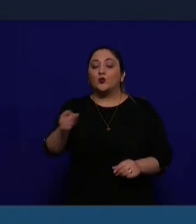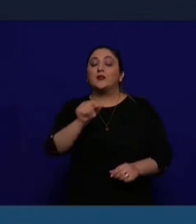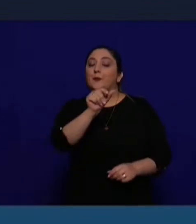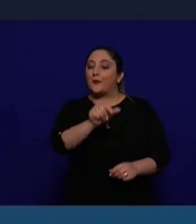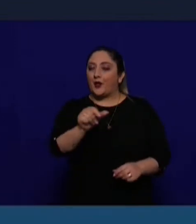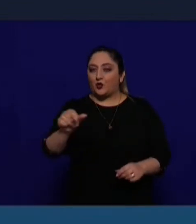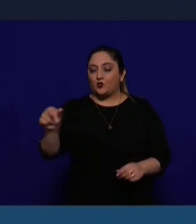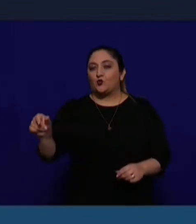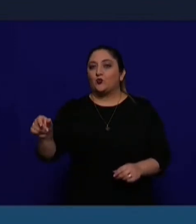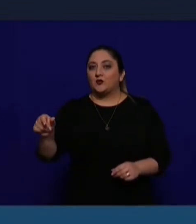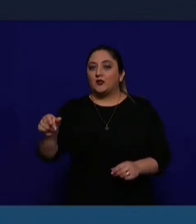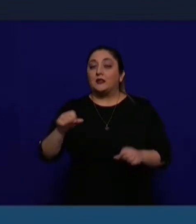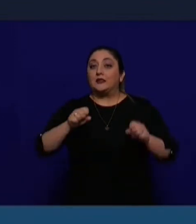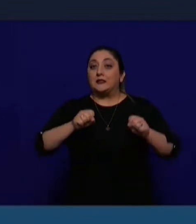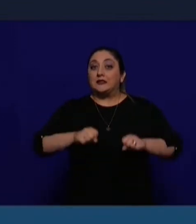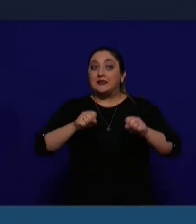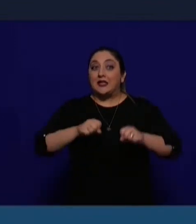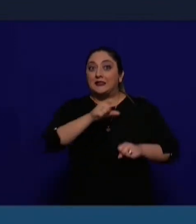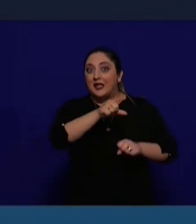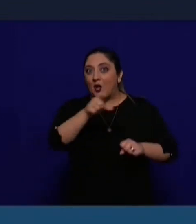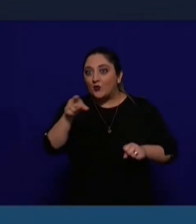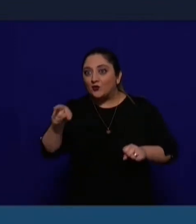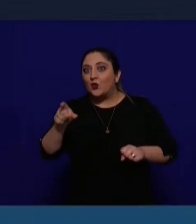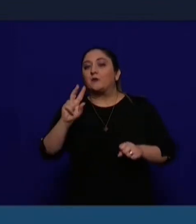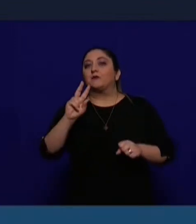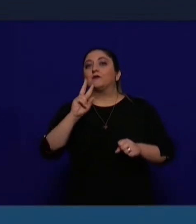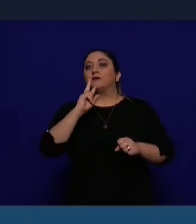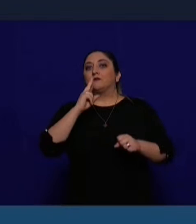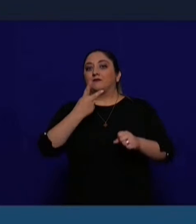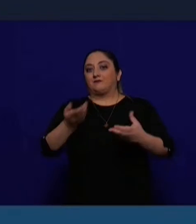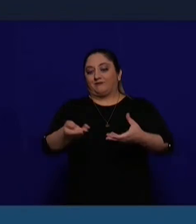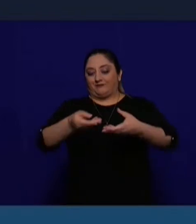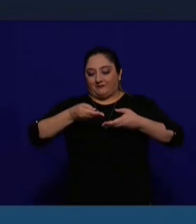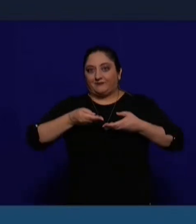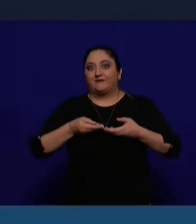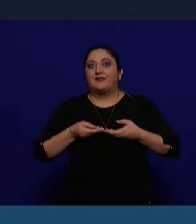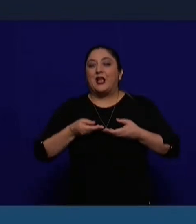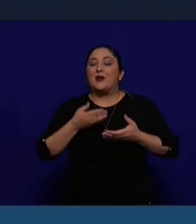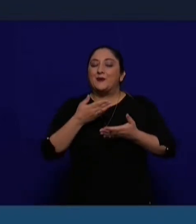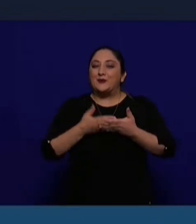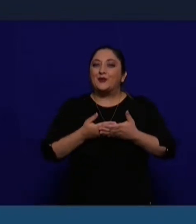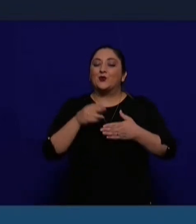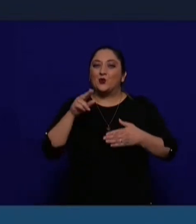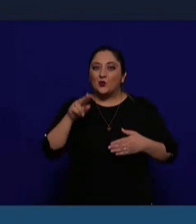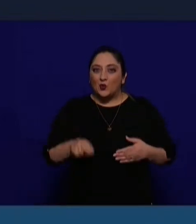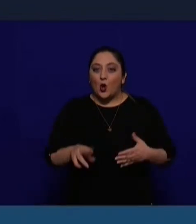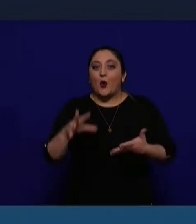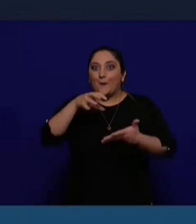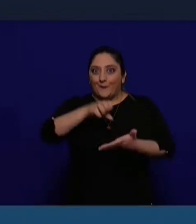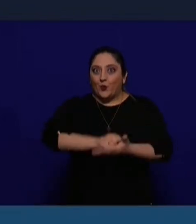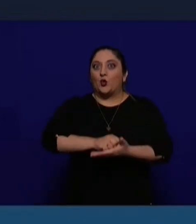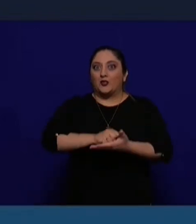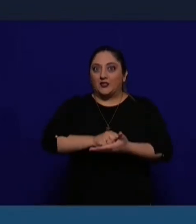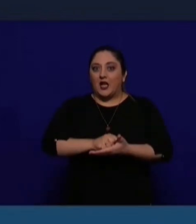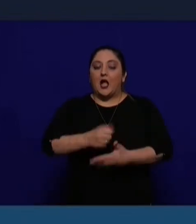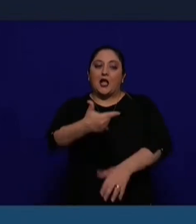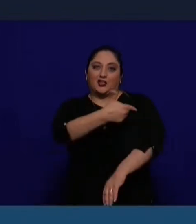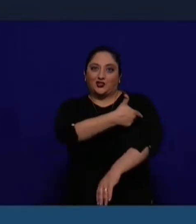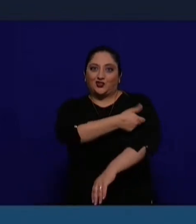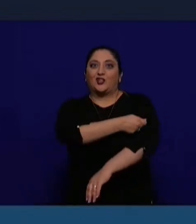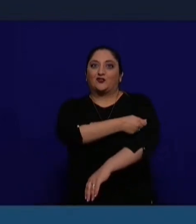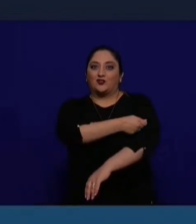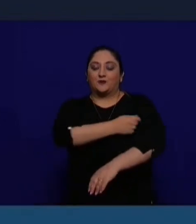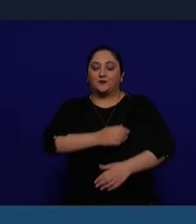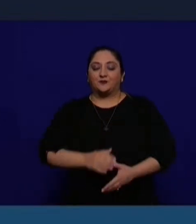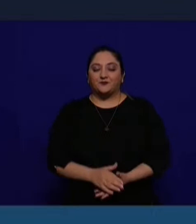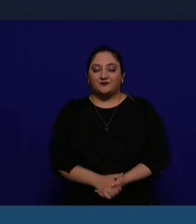u qegħdin nistennewkom li tirċievu dawn l-inviti ħalli bekk intom ukoll tirċievu dawn l-invitu tiġu għat-tilqim